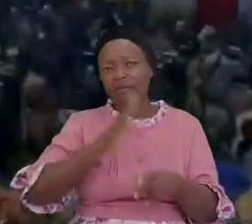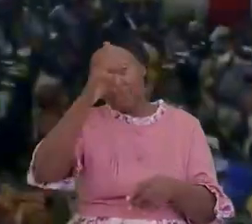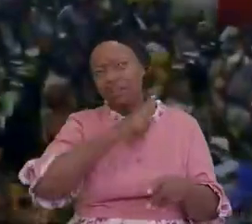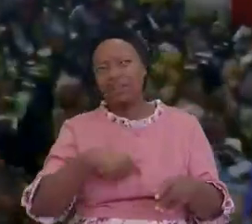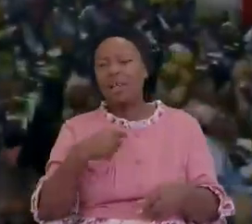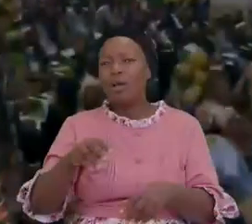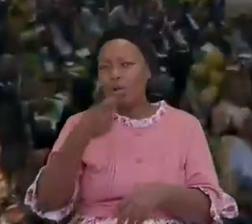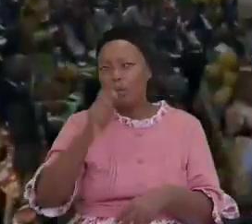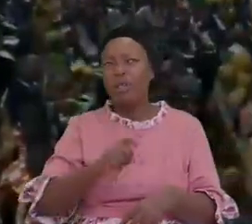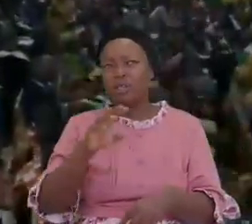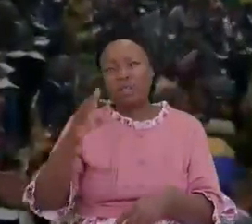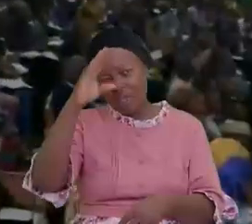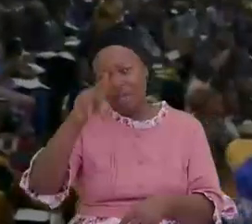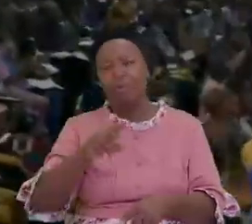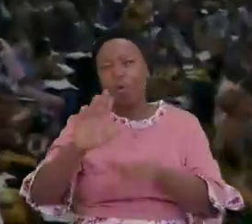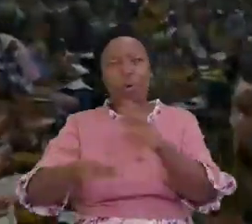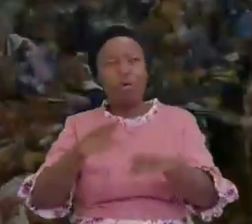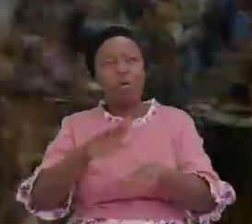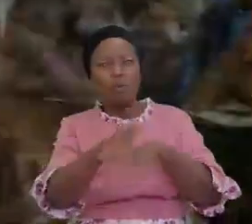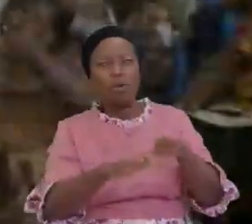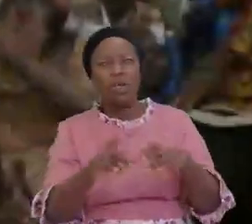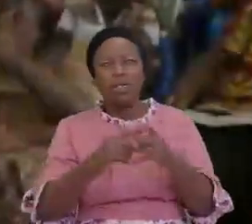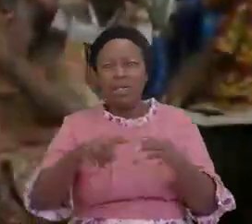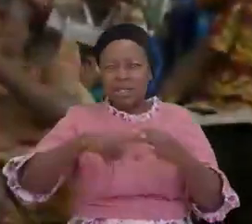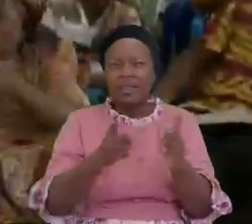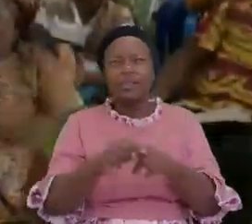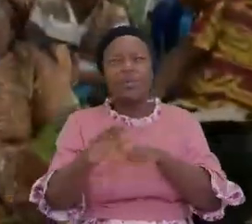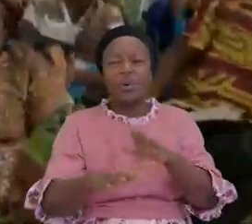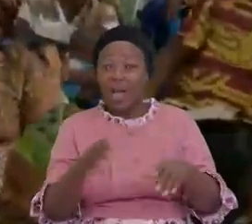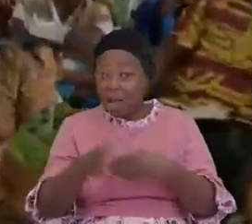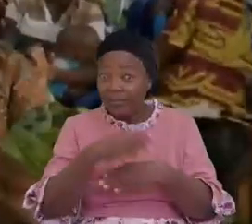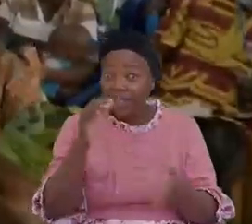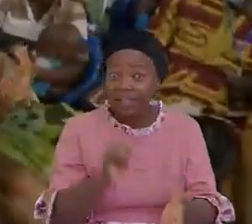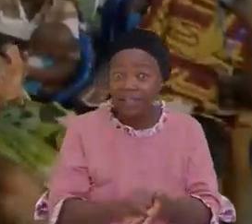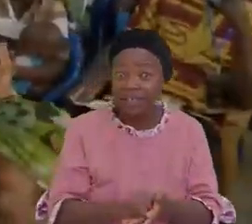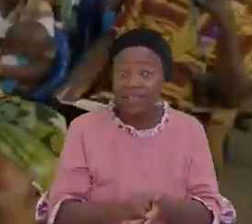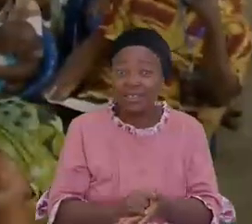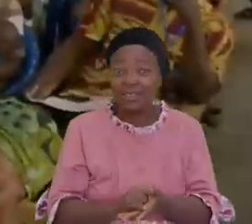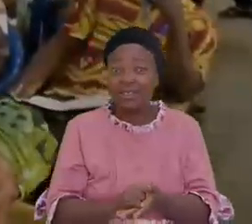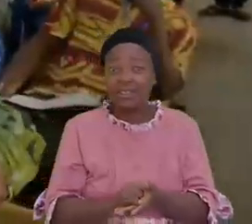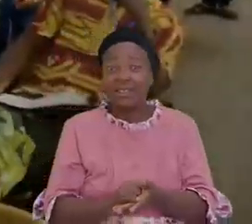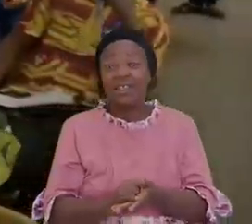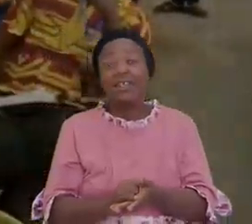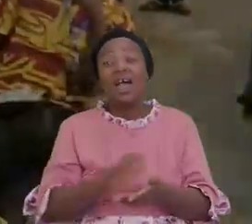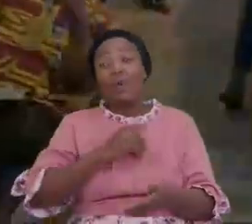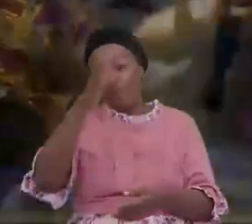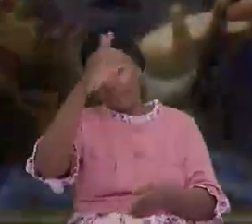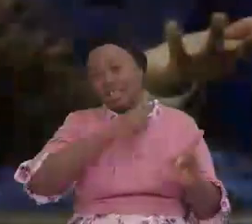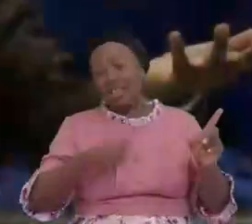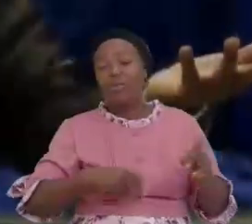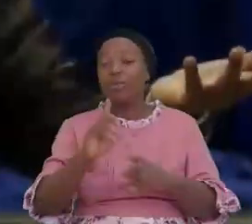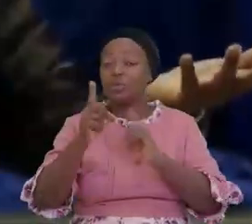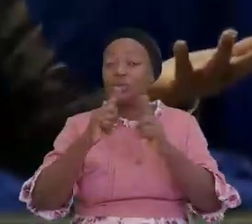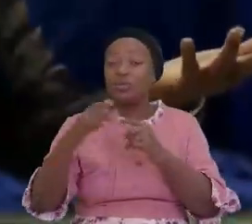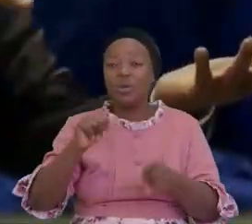started walking. After that, I spoke to the woman and